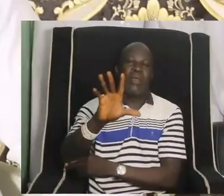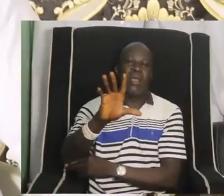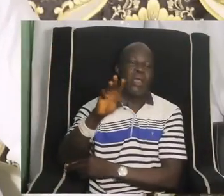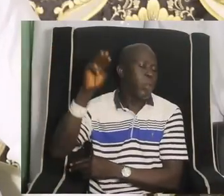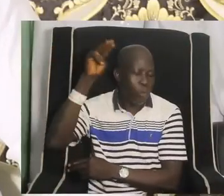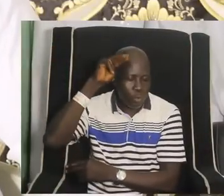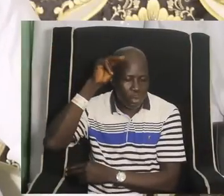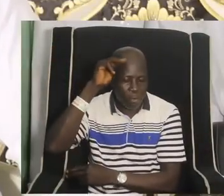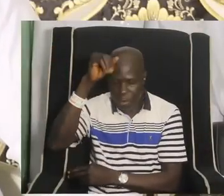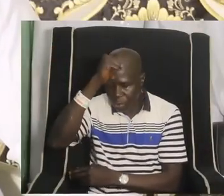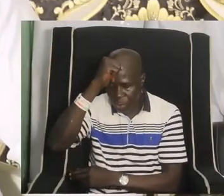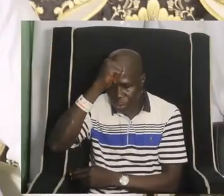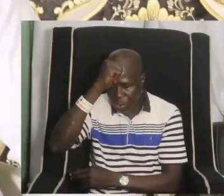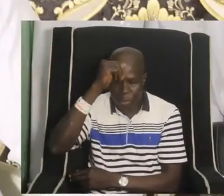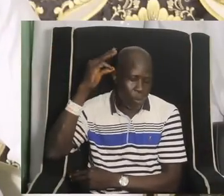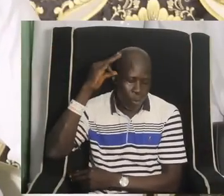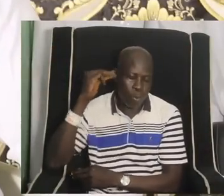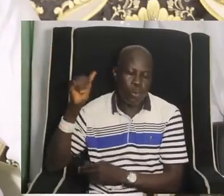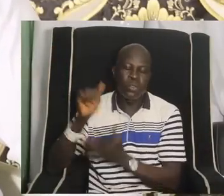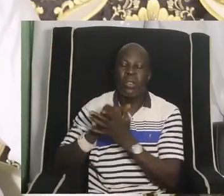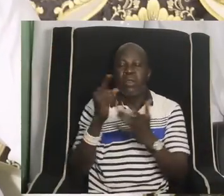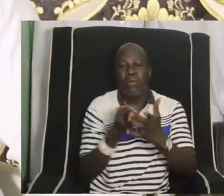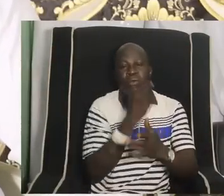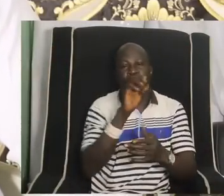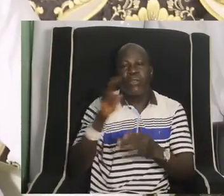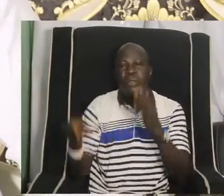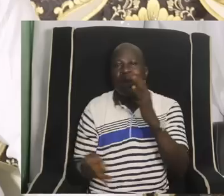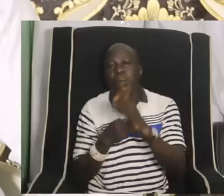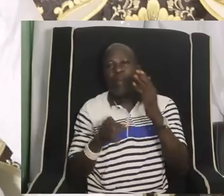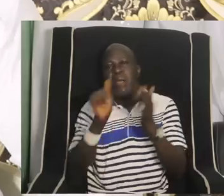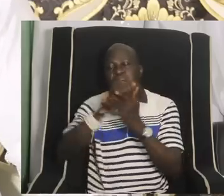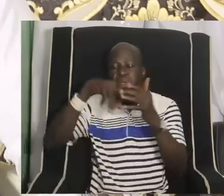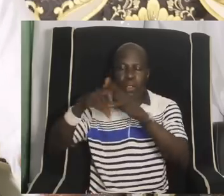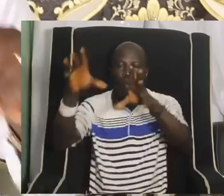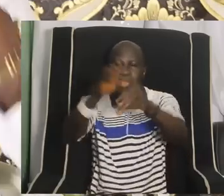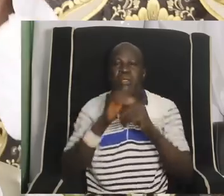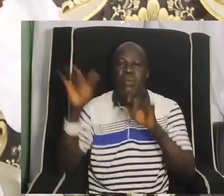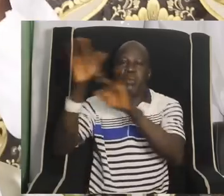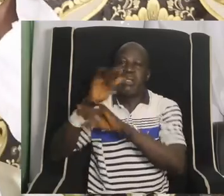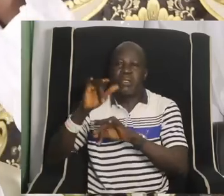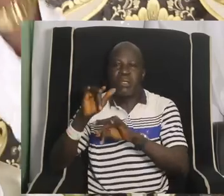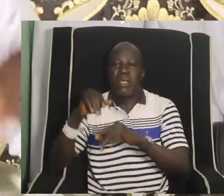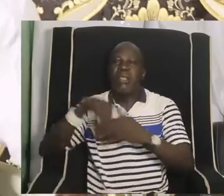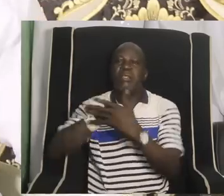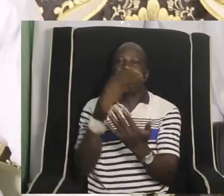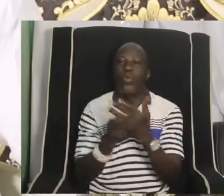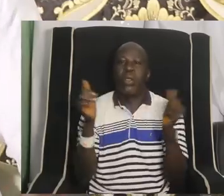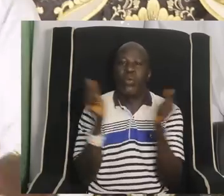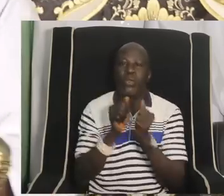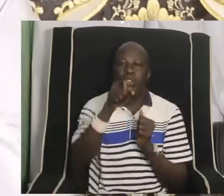3032670285. Mustafa Solomon Moses de Magbojade ni Fort Bank loruko Jesu wa ri anuba amen yo de dara